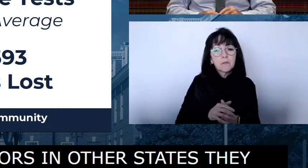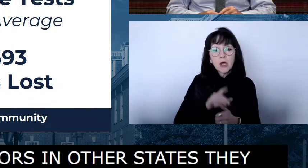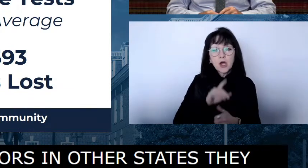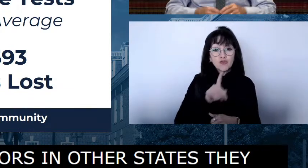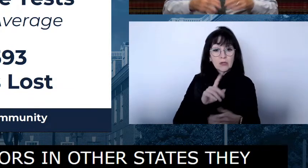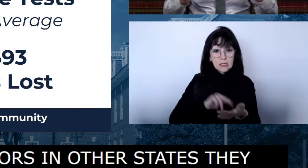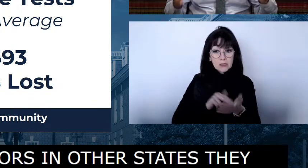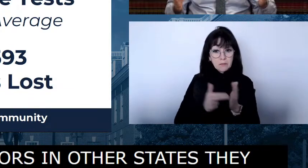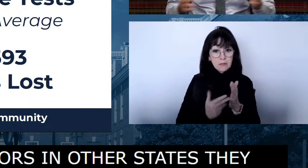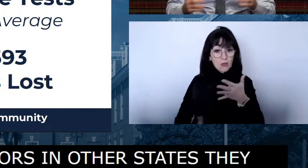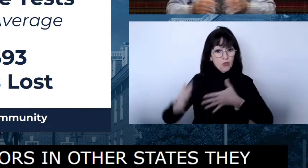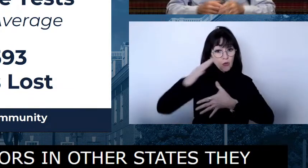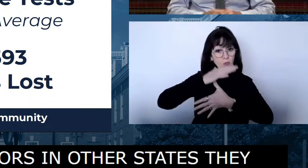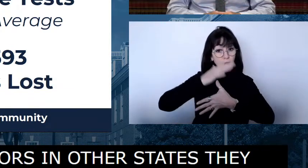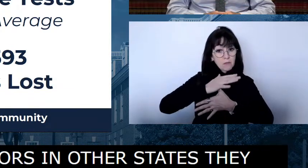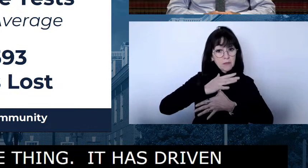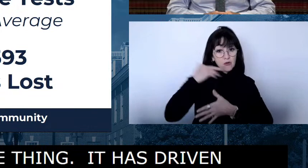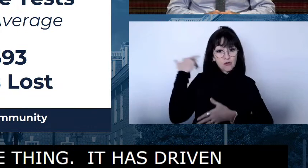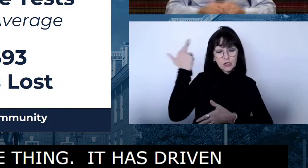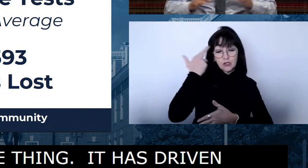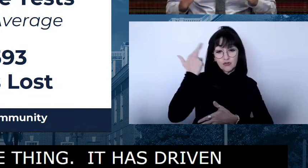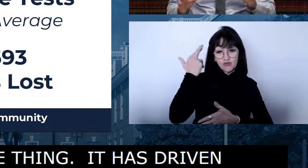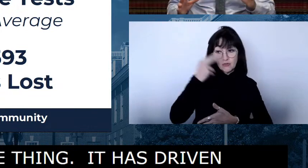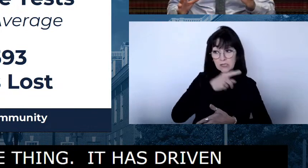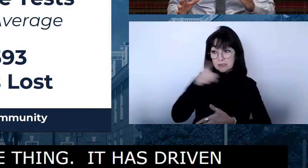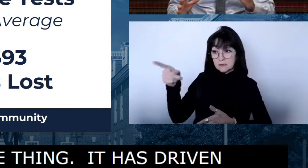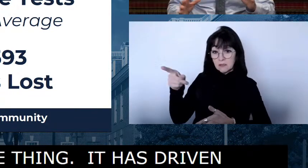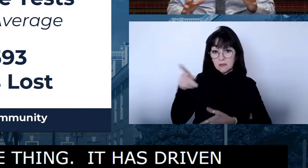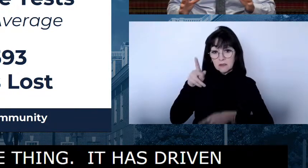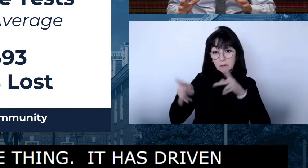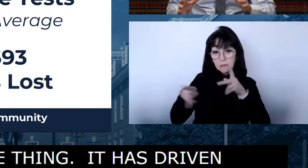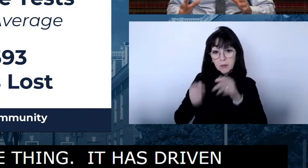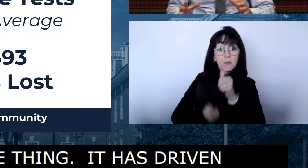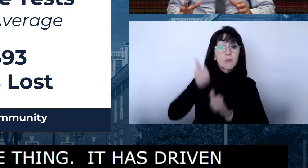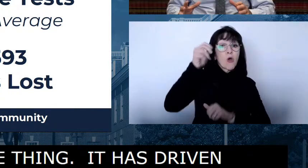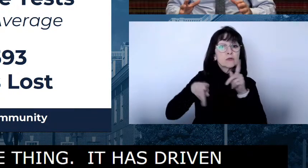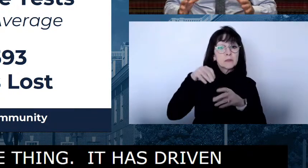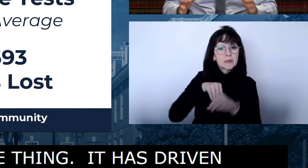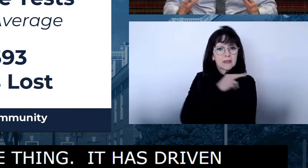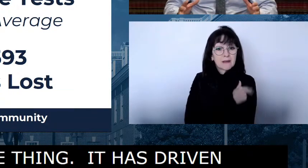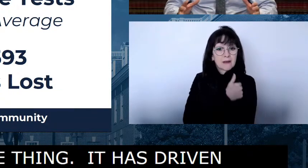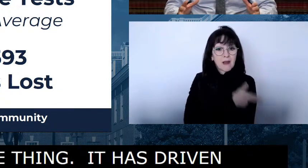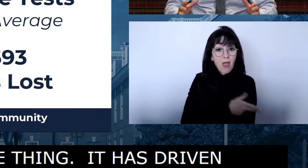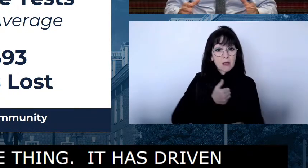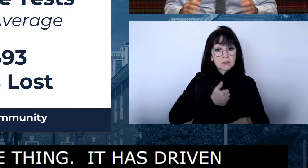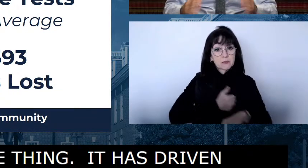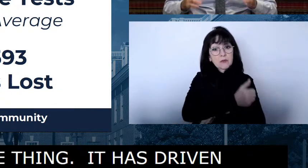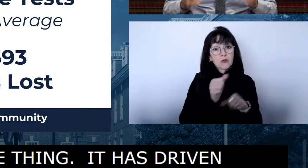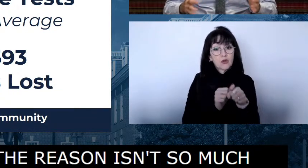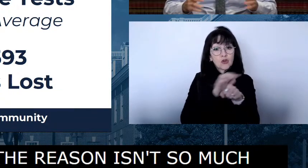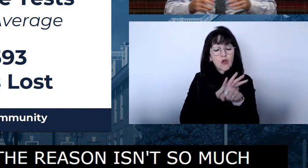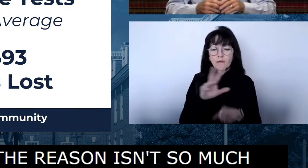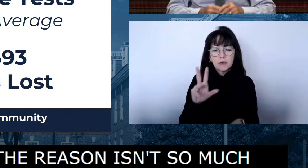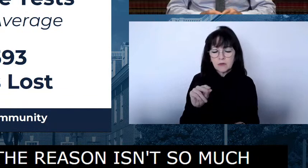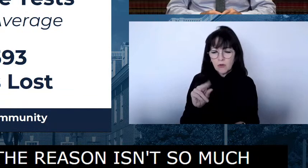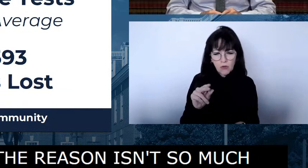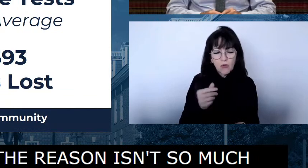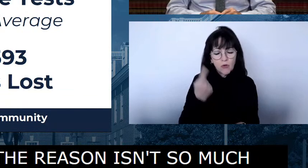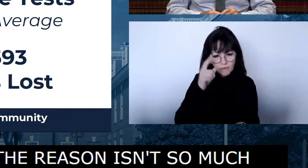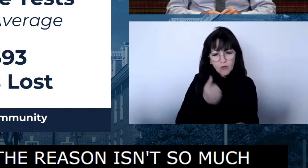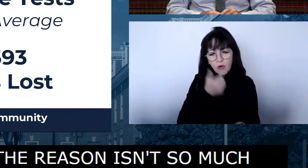COVID-19 as it is a series of other reasons. That doesn't change our response to help the hospitals, and we've